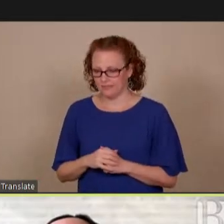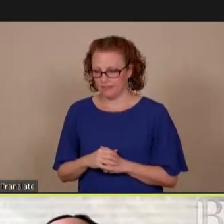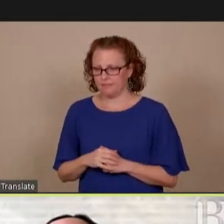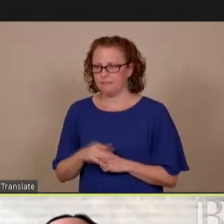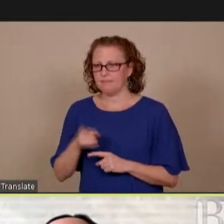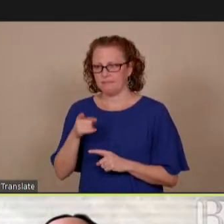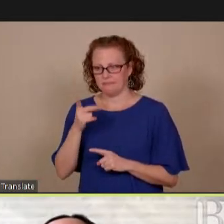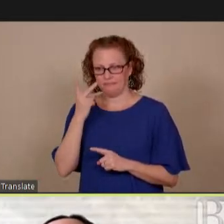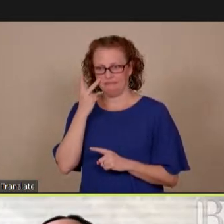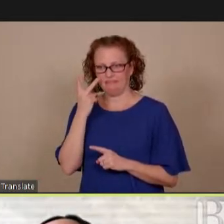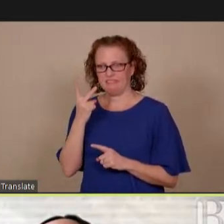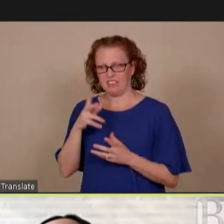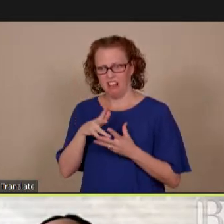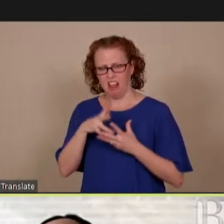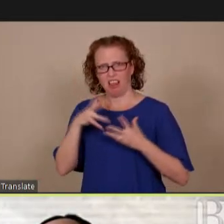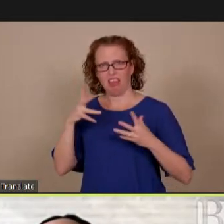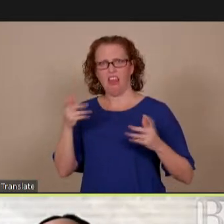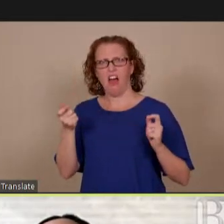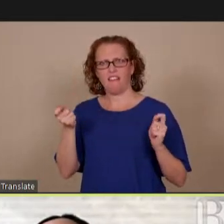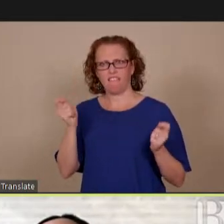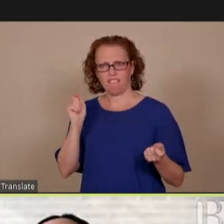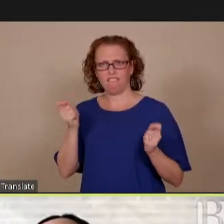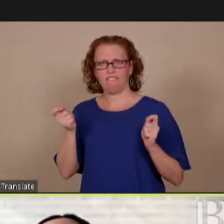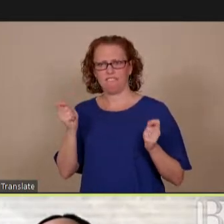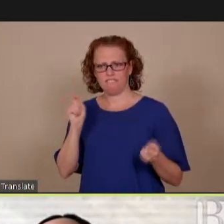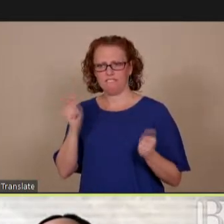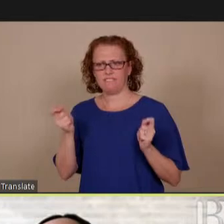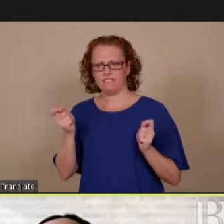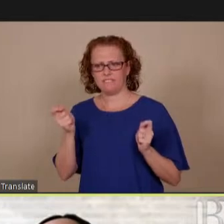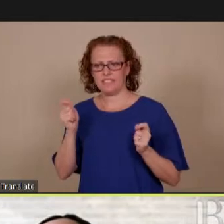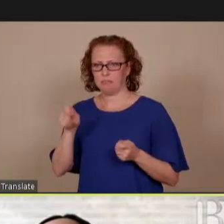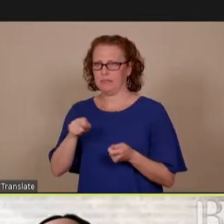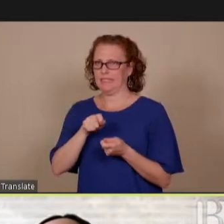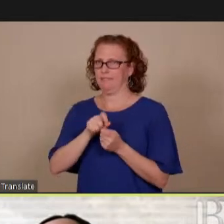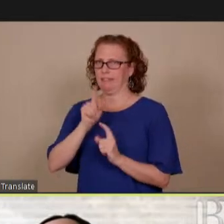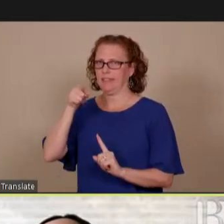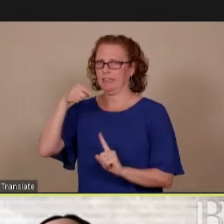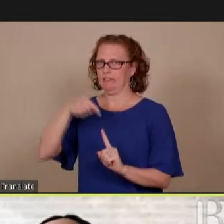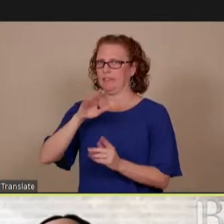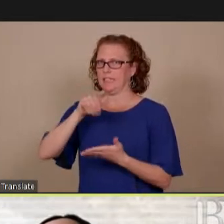been a lot of adjustments, particularly in the center of the city.